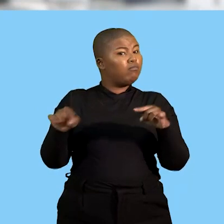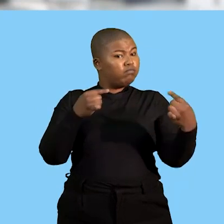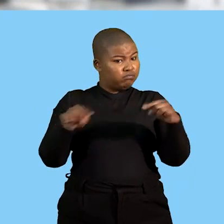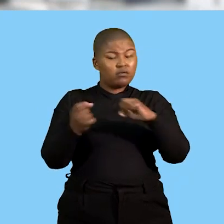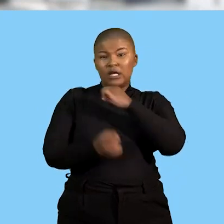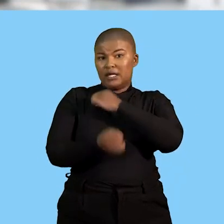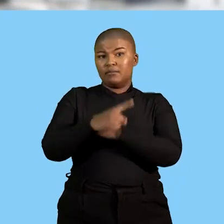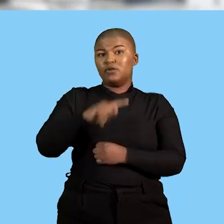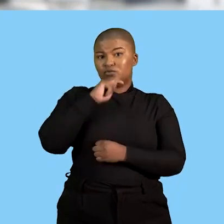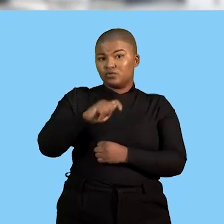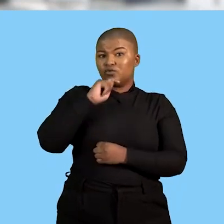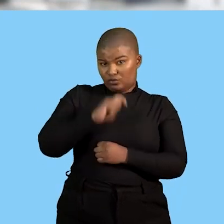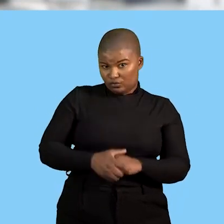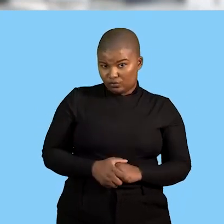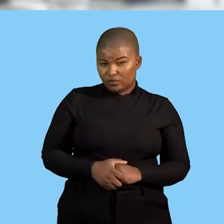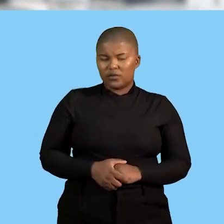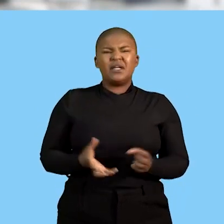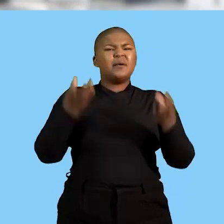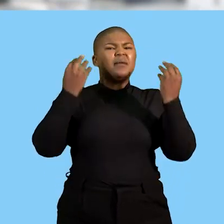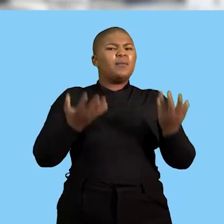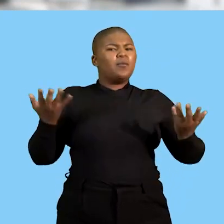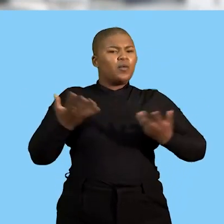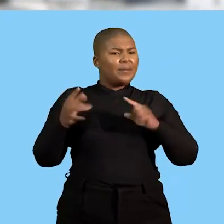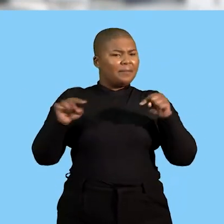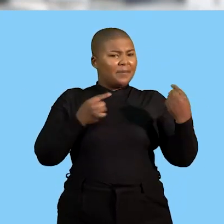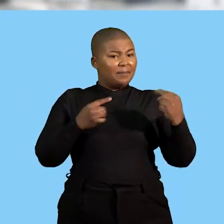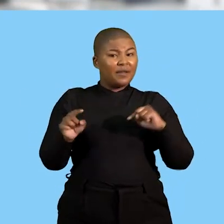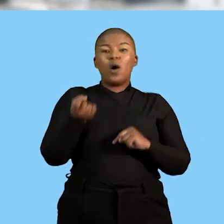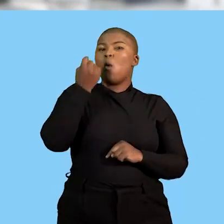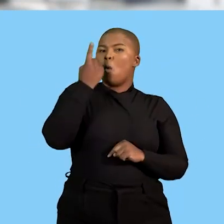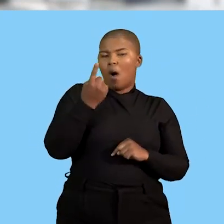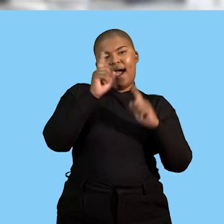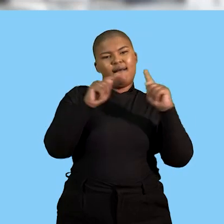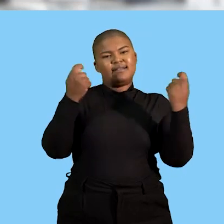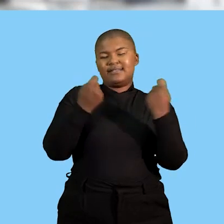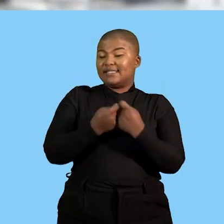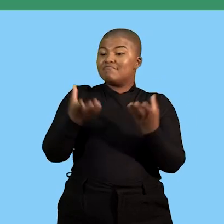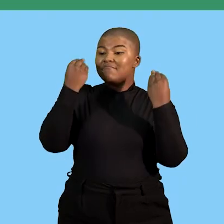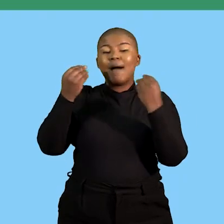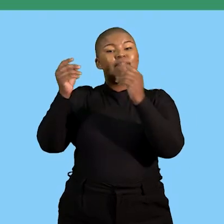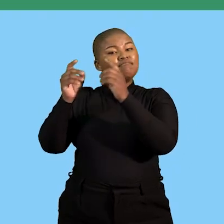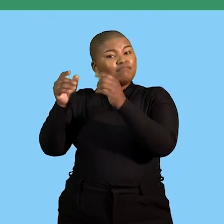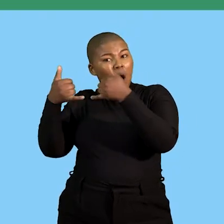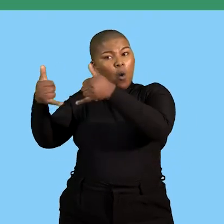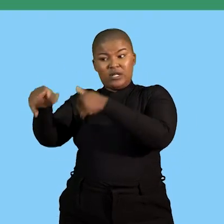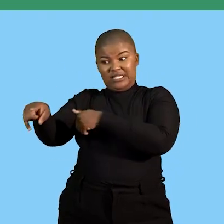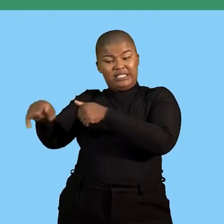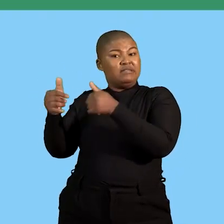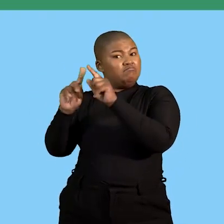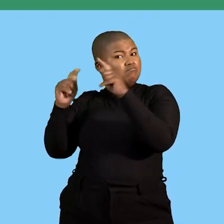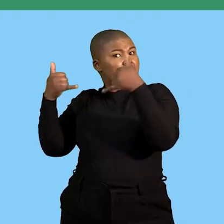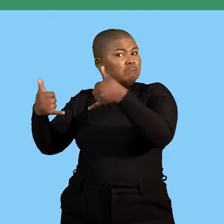this conflict is created by the idea that there's one team that always receives awards. So with that being